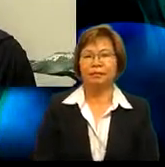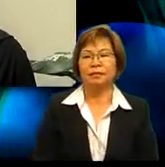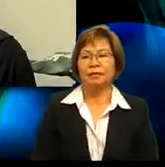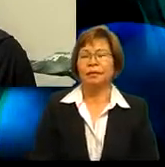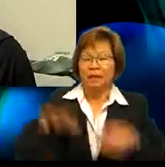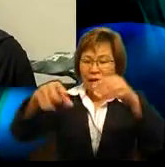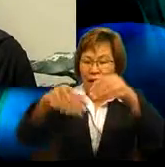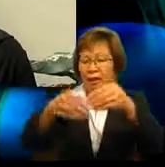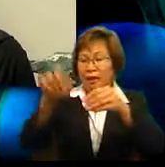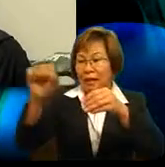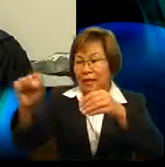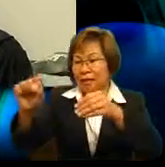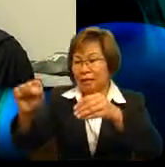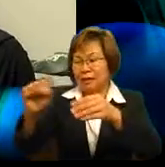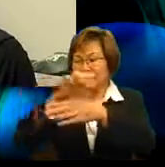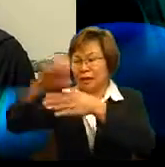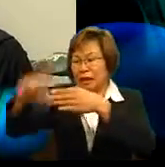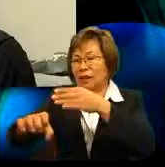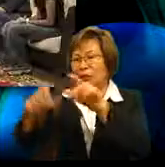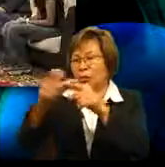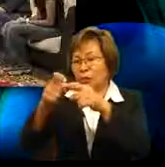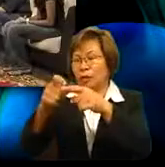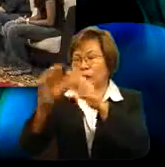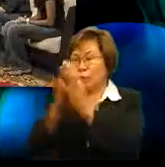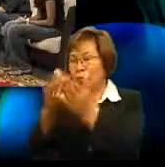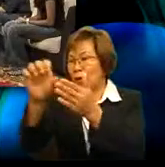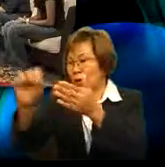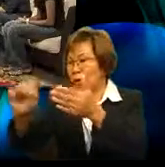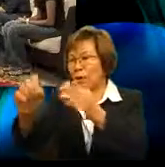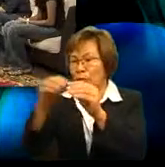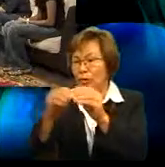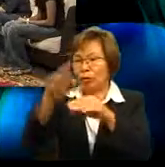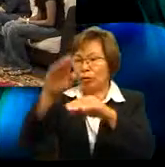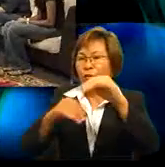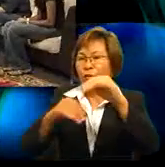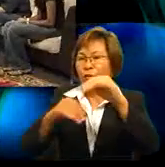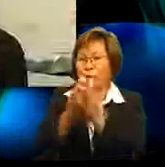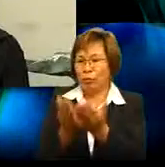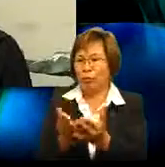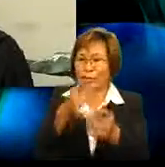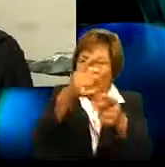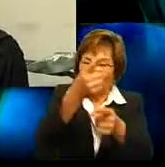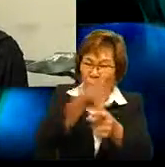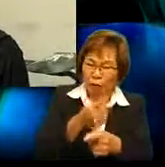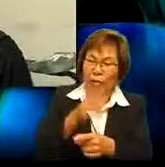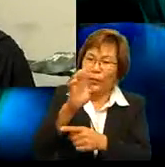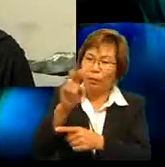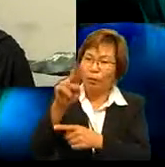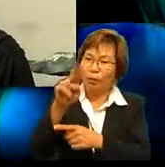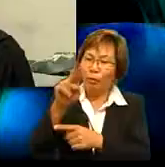So by adding s at the end of the word book, that means there's more than one book. Correct, Muna.